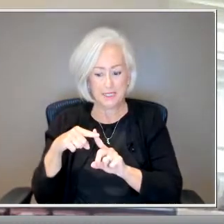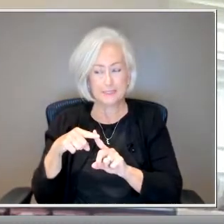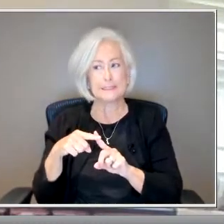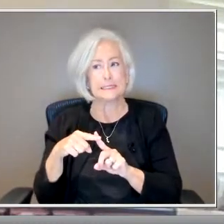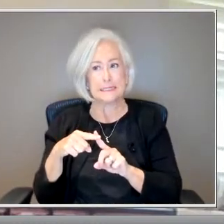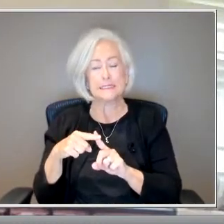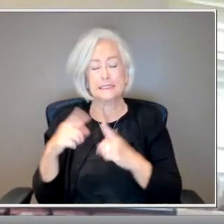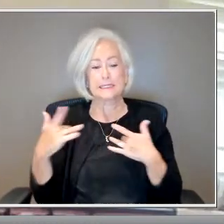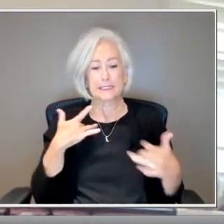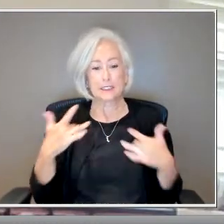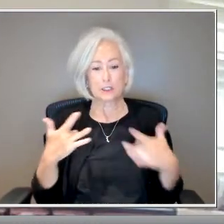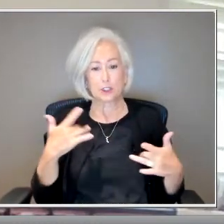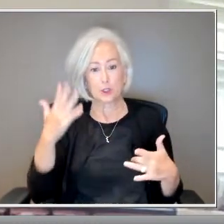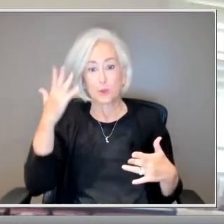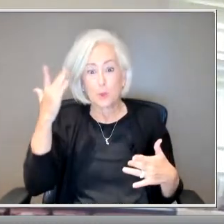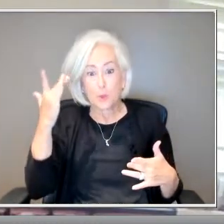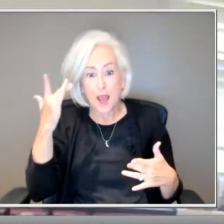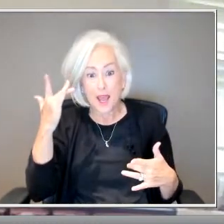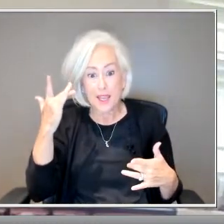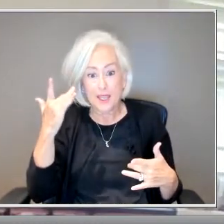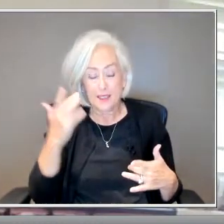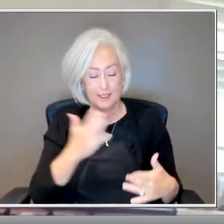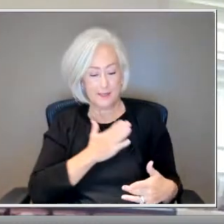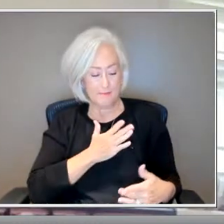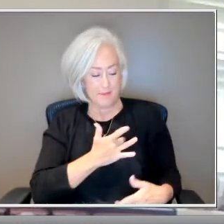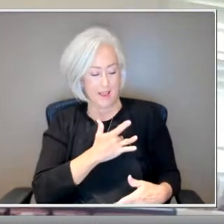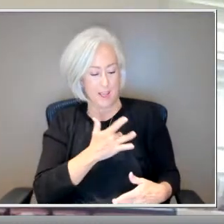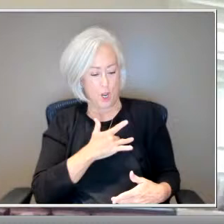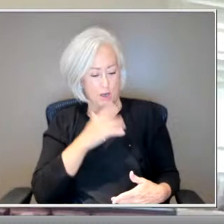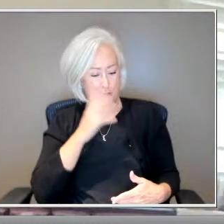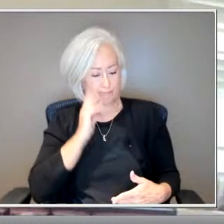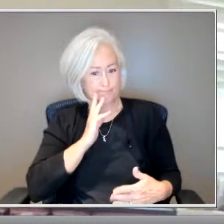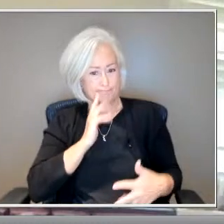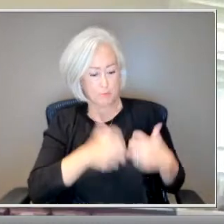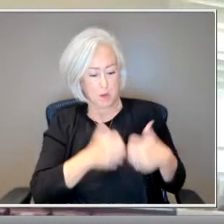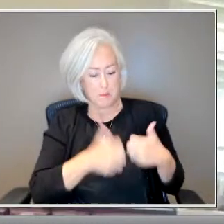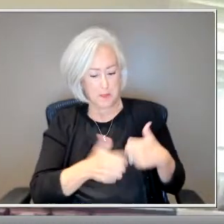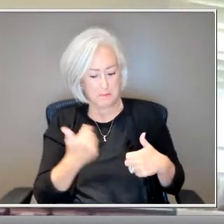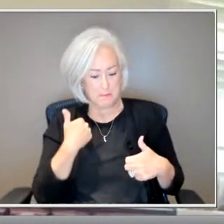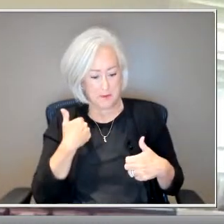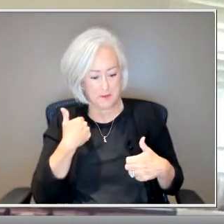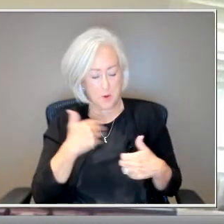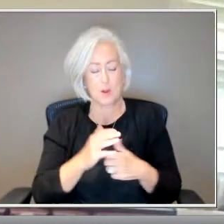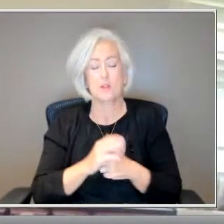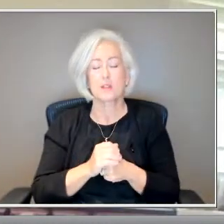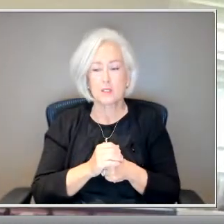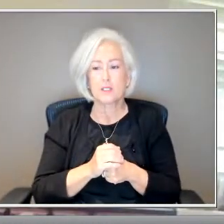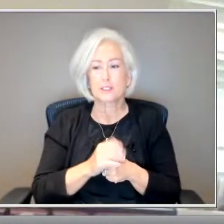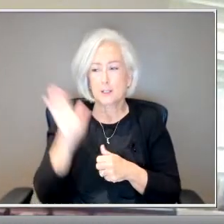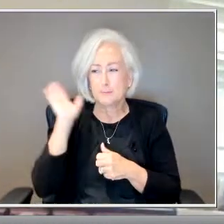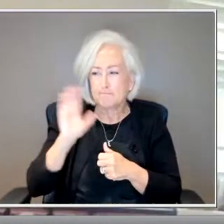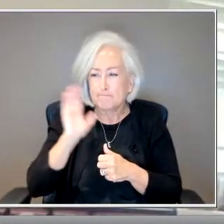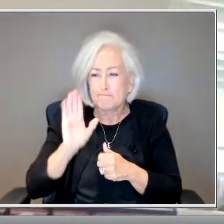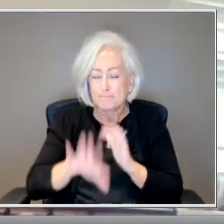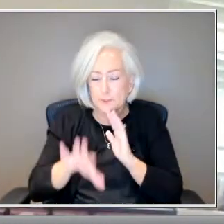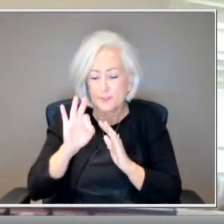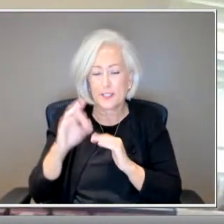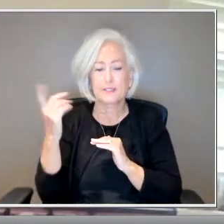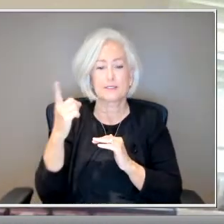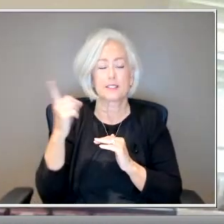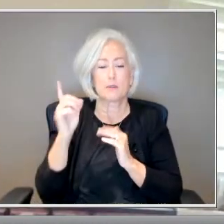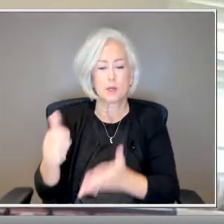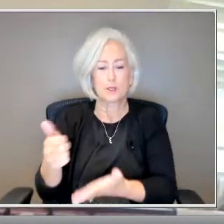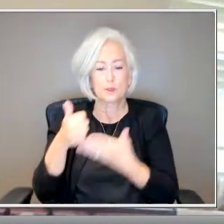had issues early on. So I sought out someone who could help me to be able